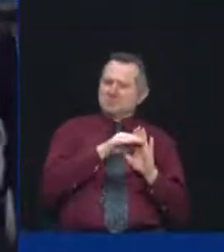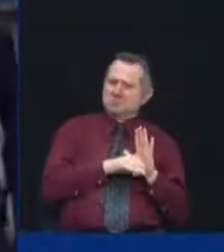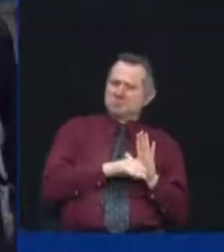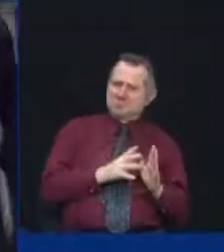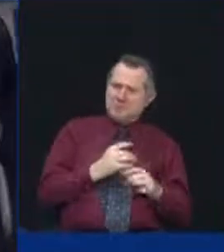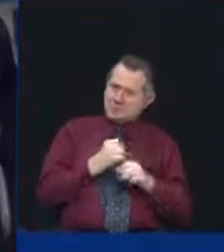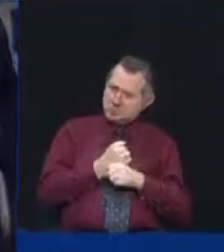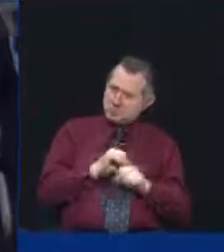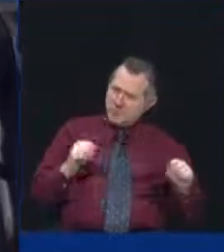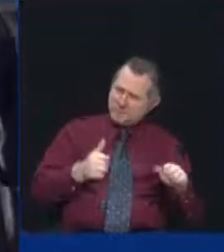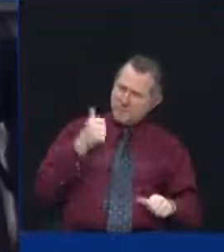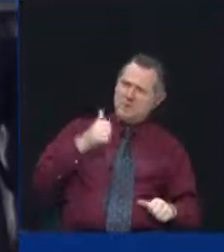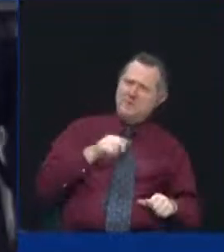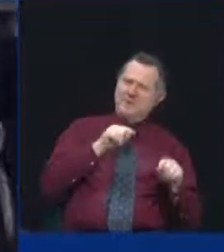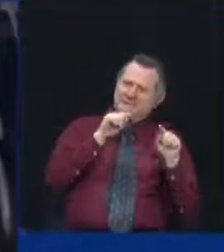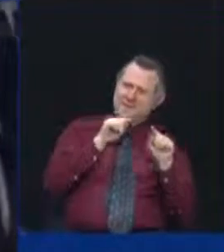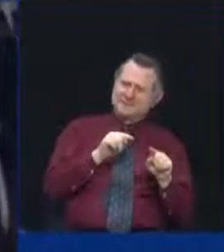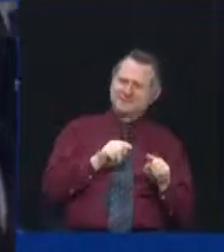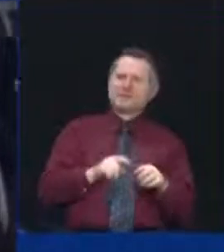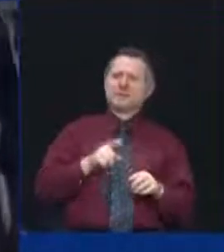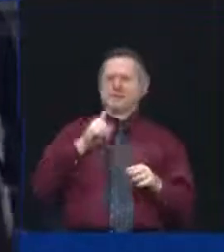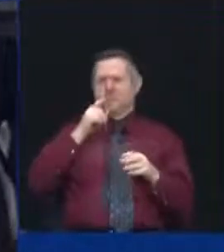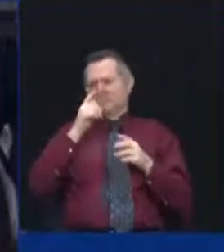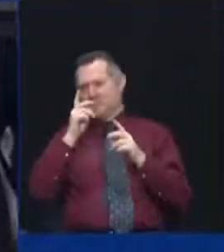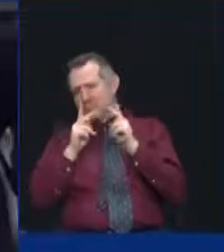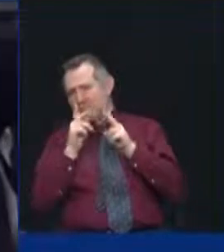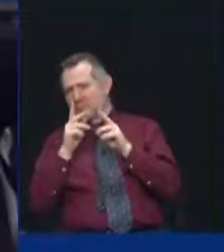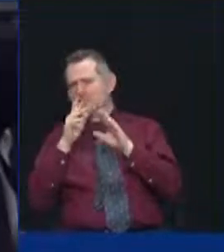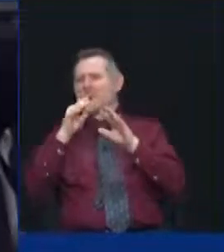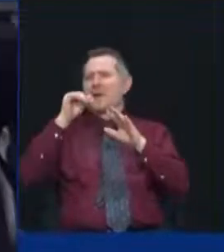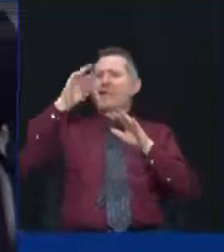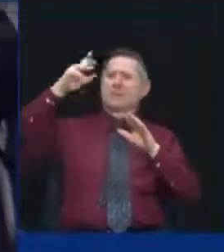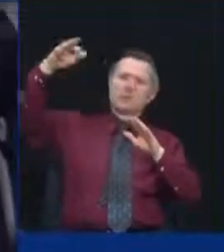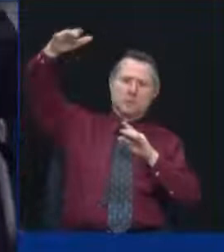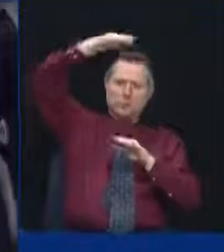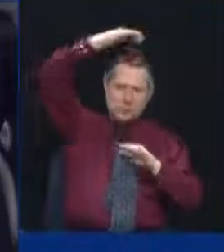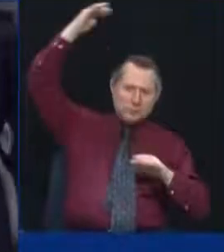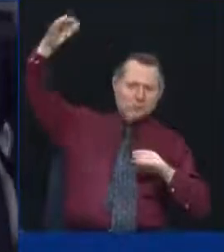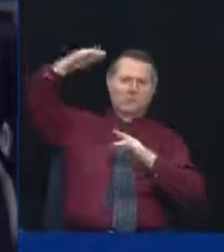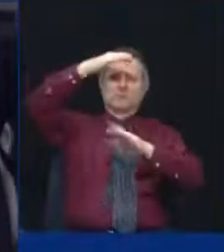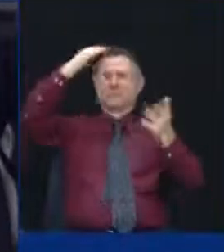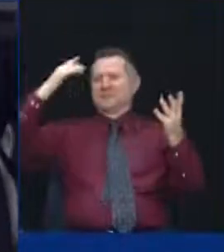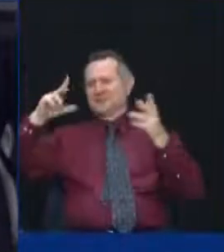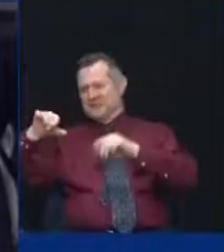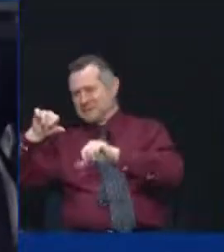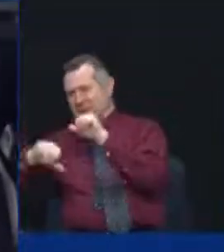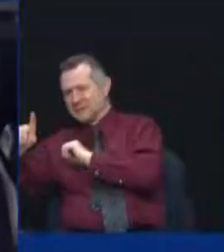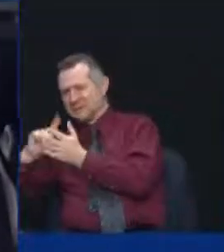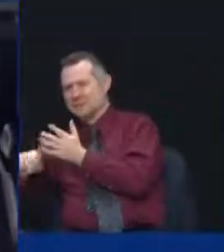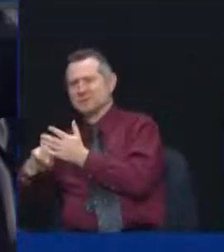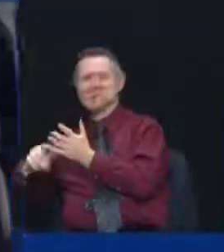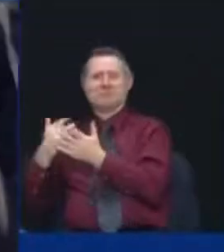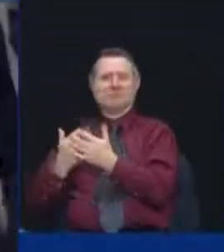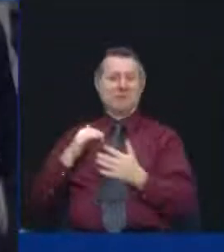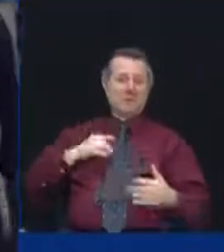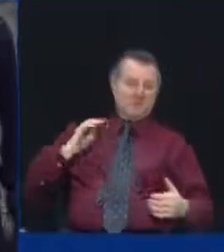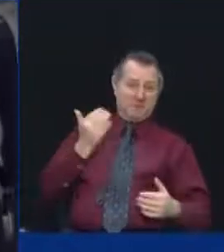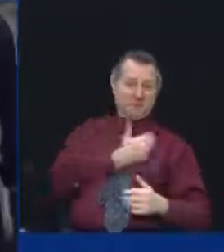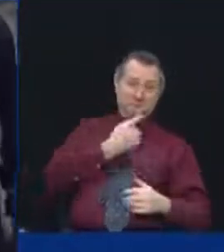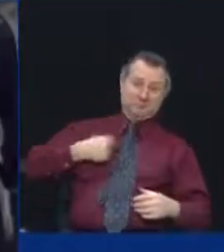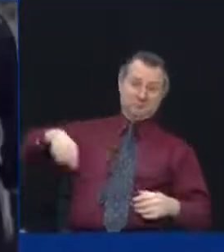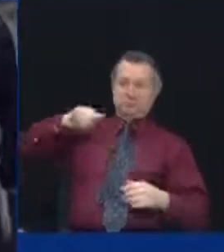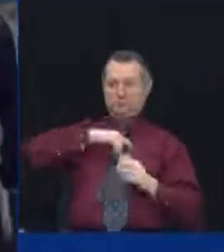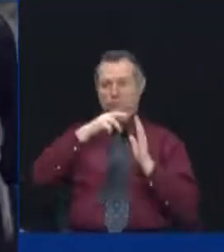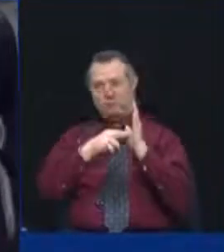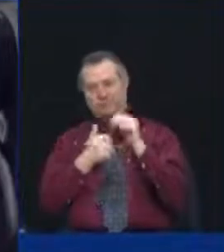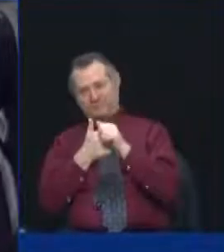many people. This is the air circulation. That's what the science shows. And all of our guidance is coming from the CDC. So that's what this is